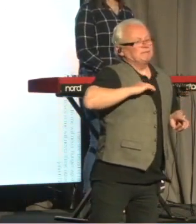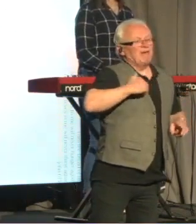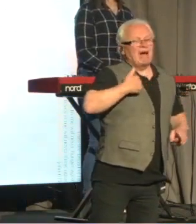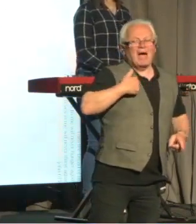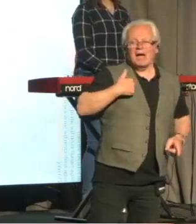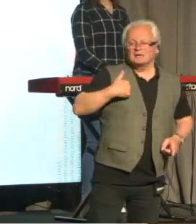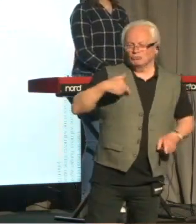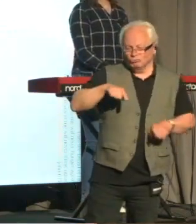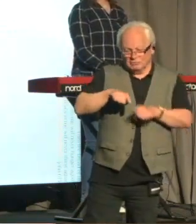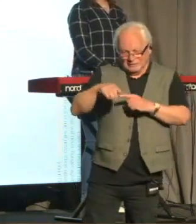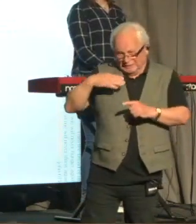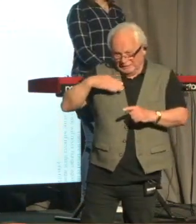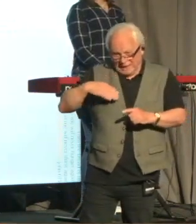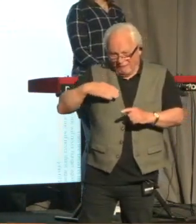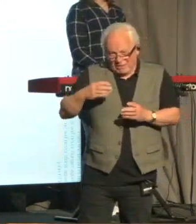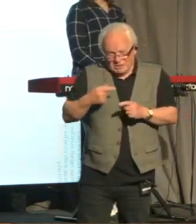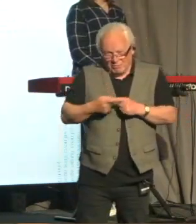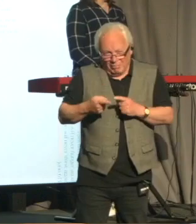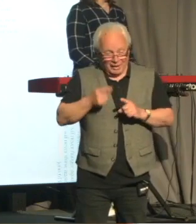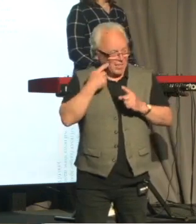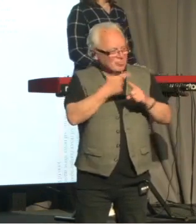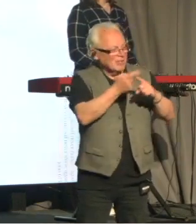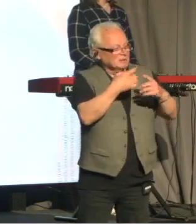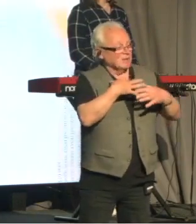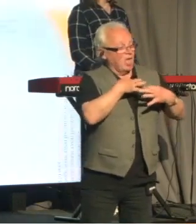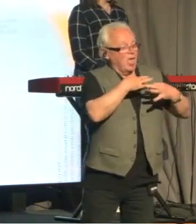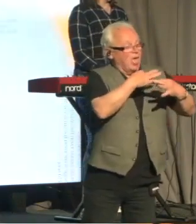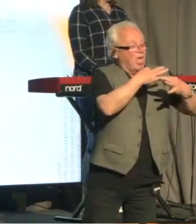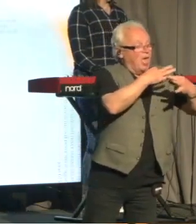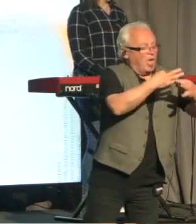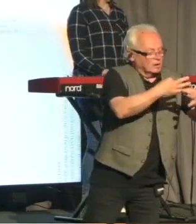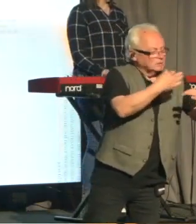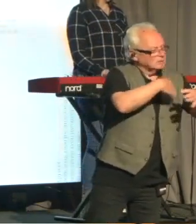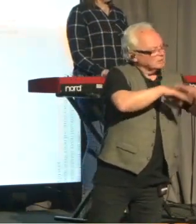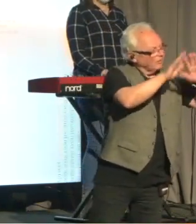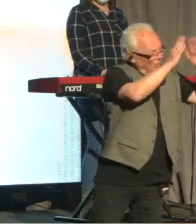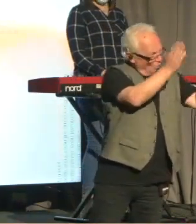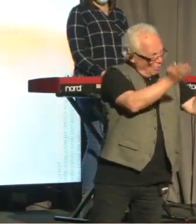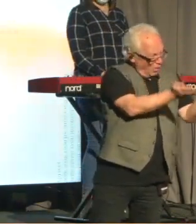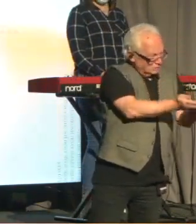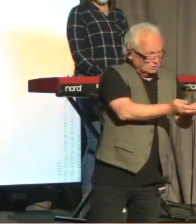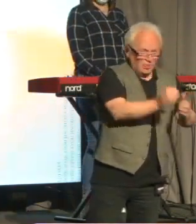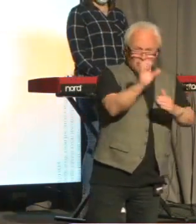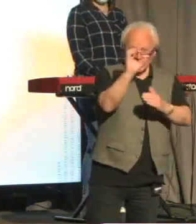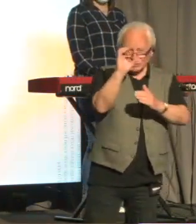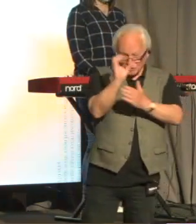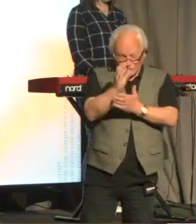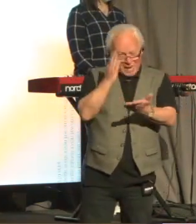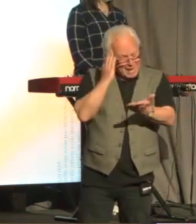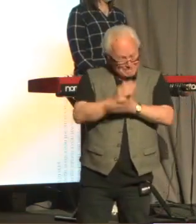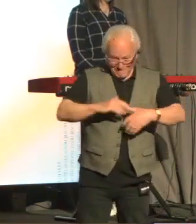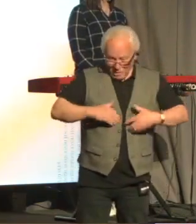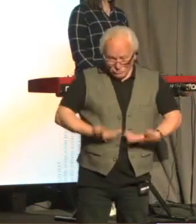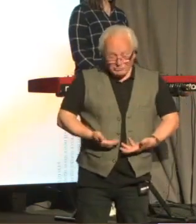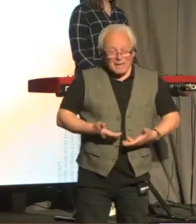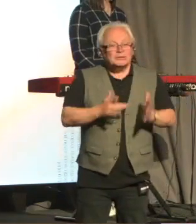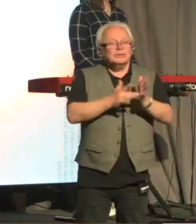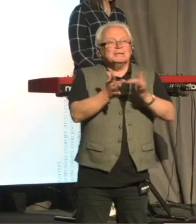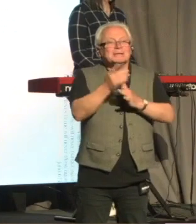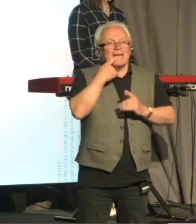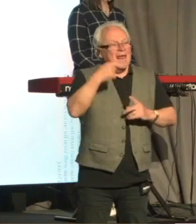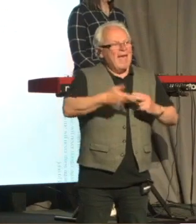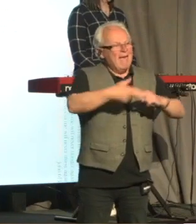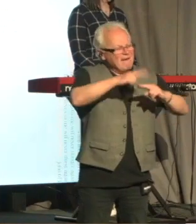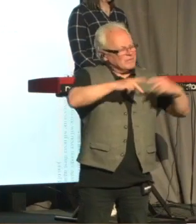be satisfied by things in the world. The church is hungry. And Jesus is saying, if you would just come to me,